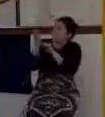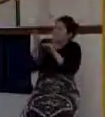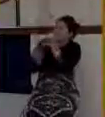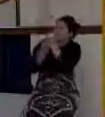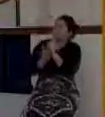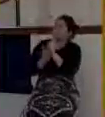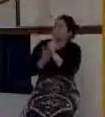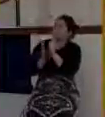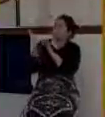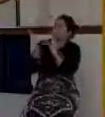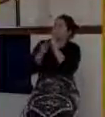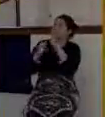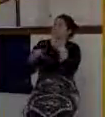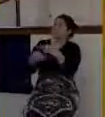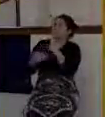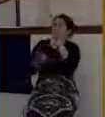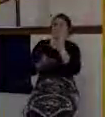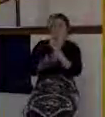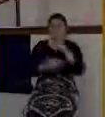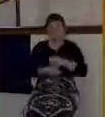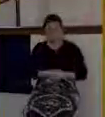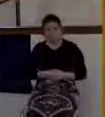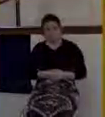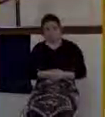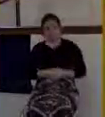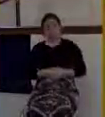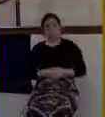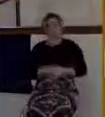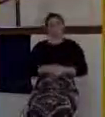Jesus' name. Amen.